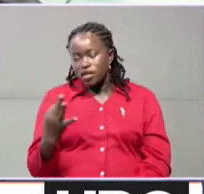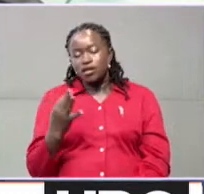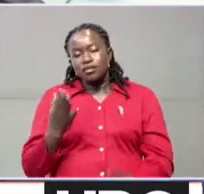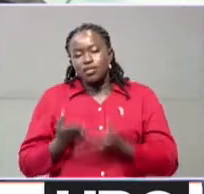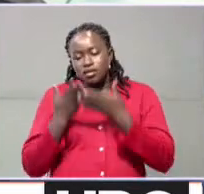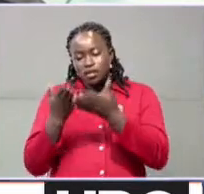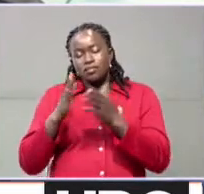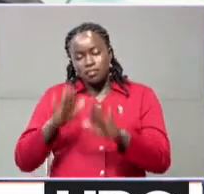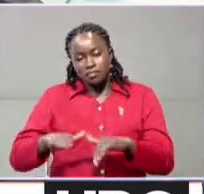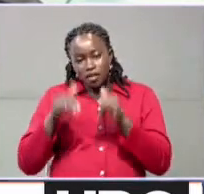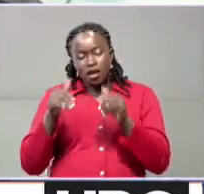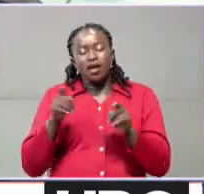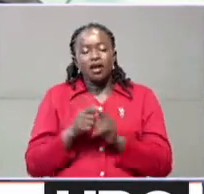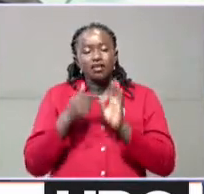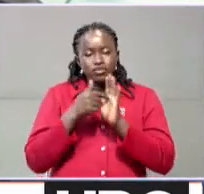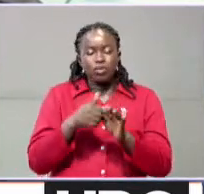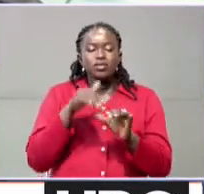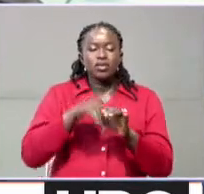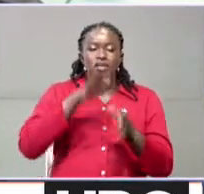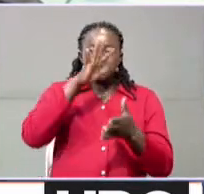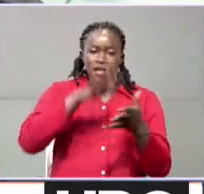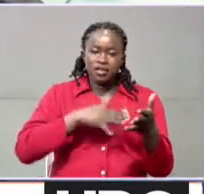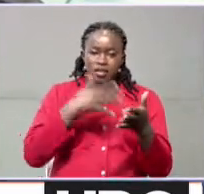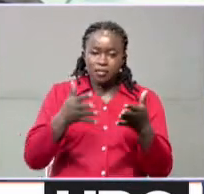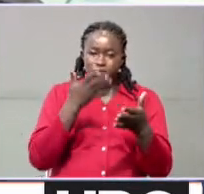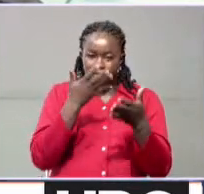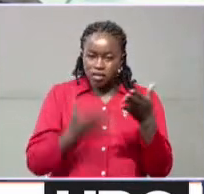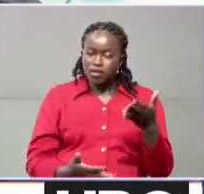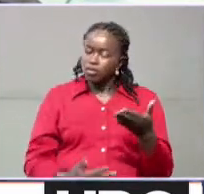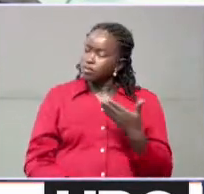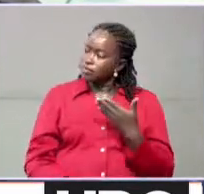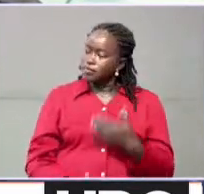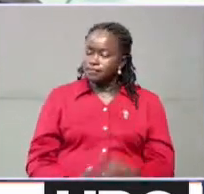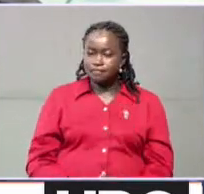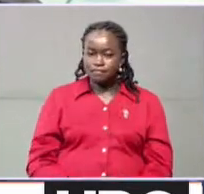as highlighted in the table below